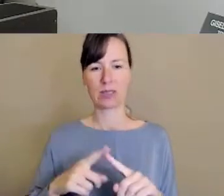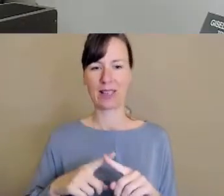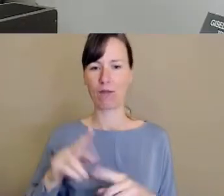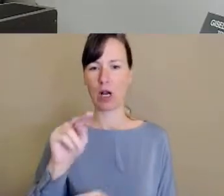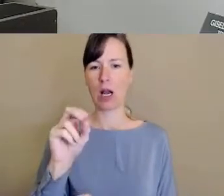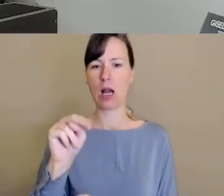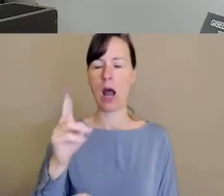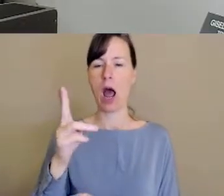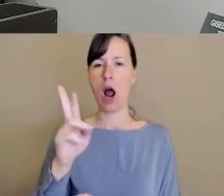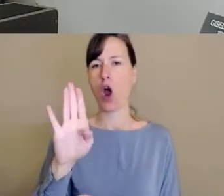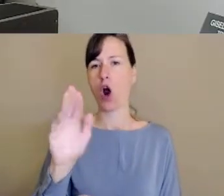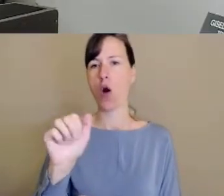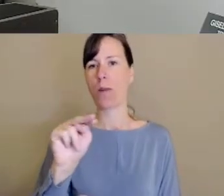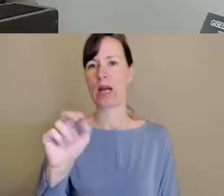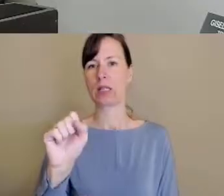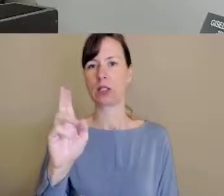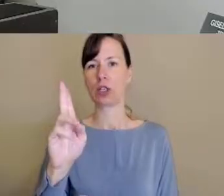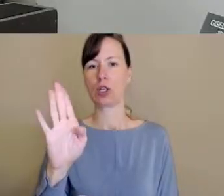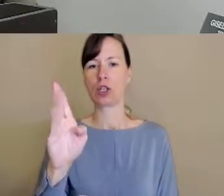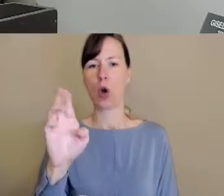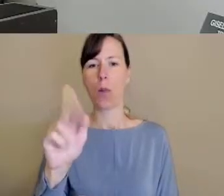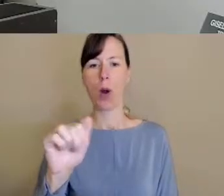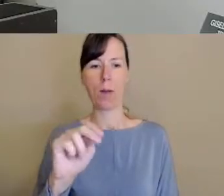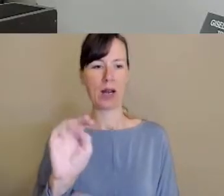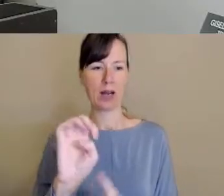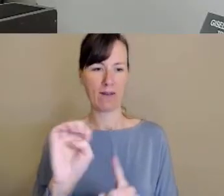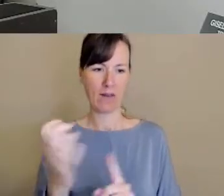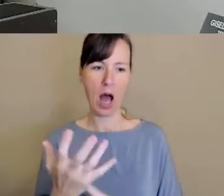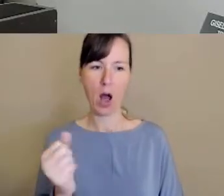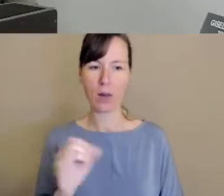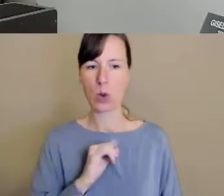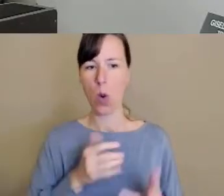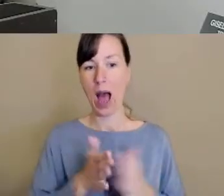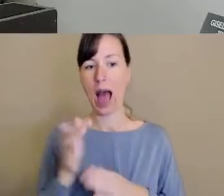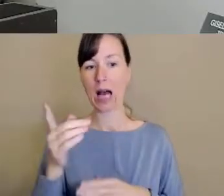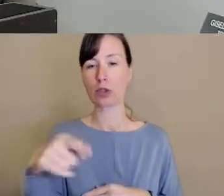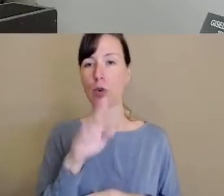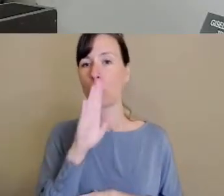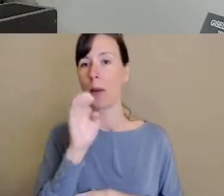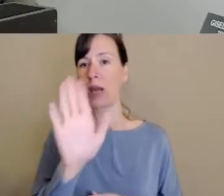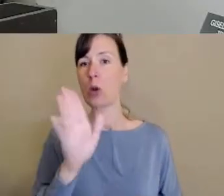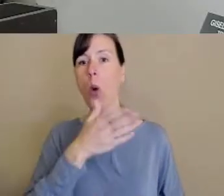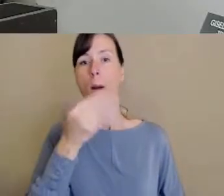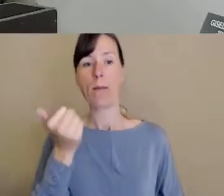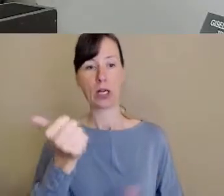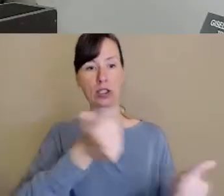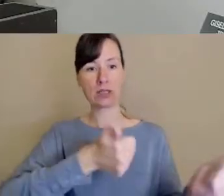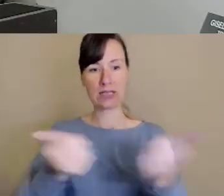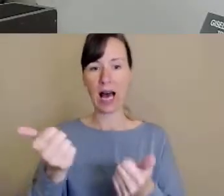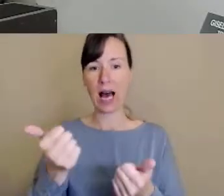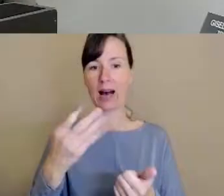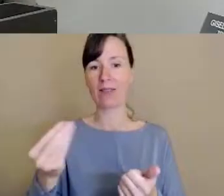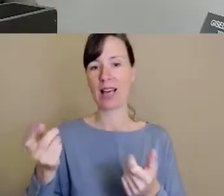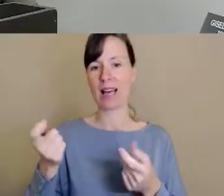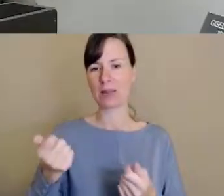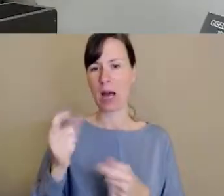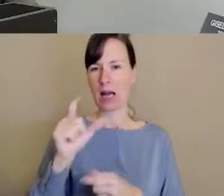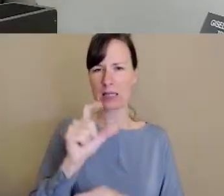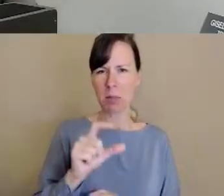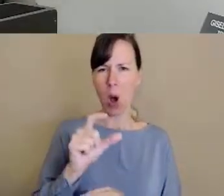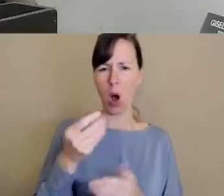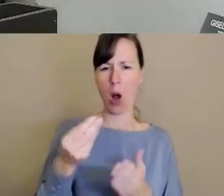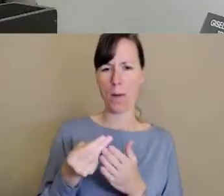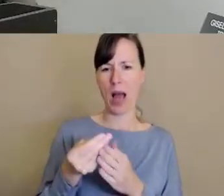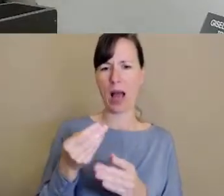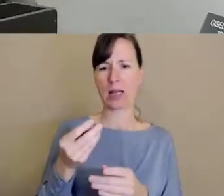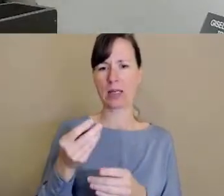small amount of our money and reflect our investment in the future. Thank you. Thank